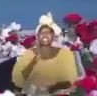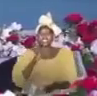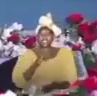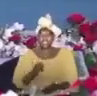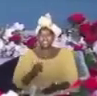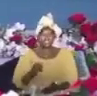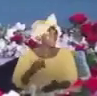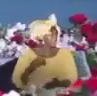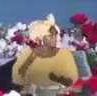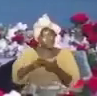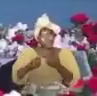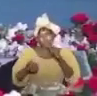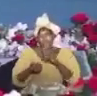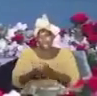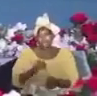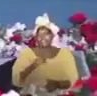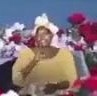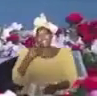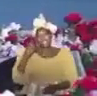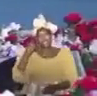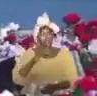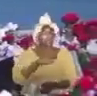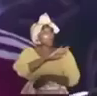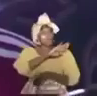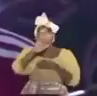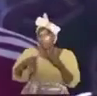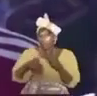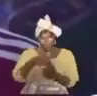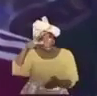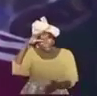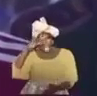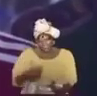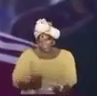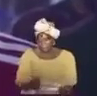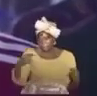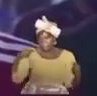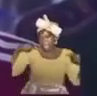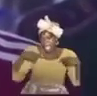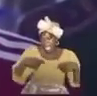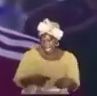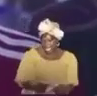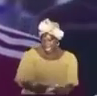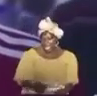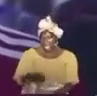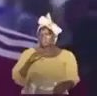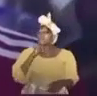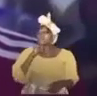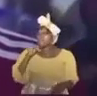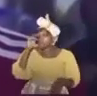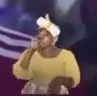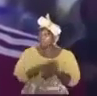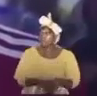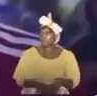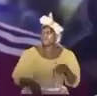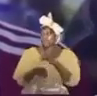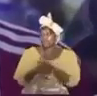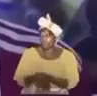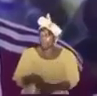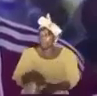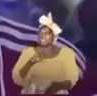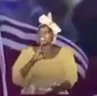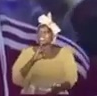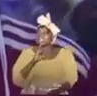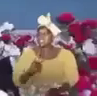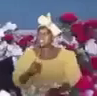men. Calamities, tragedies, pains, discomfort is the potential lot